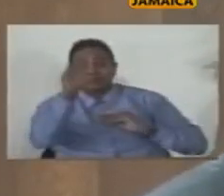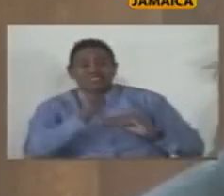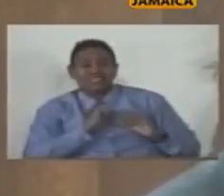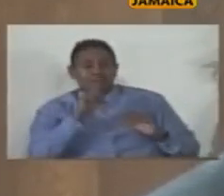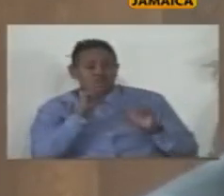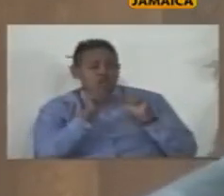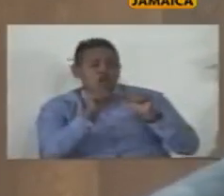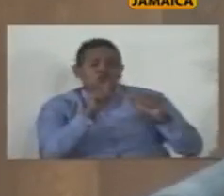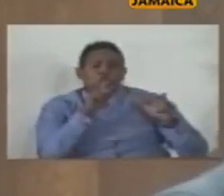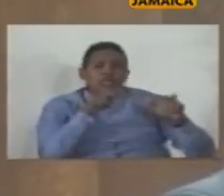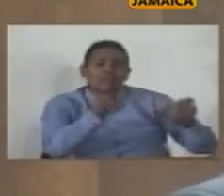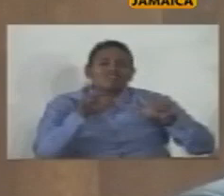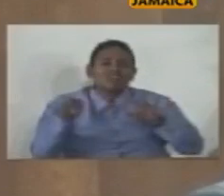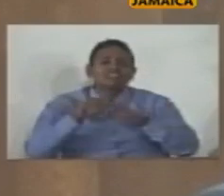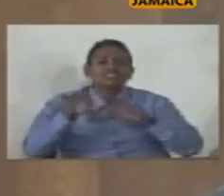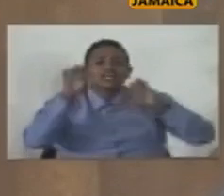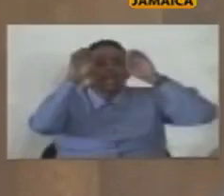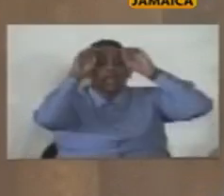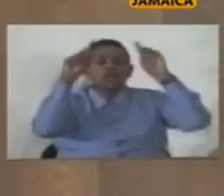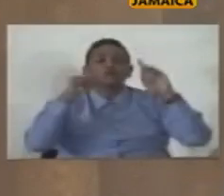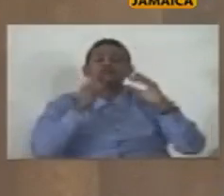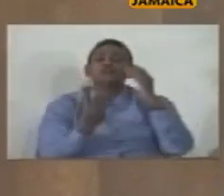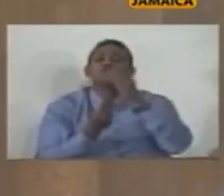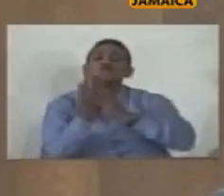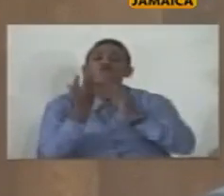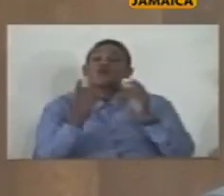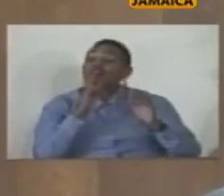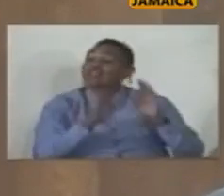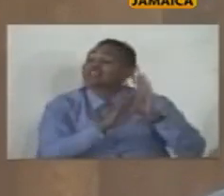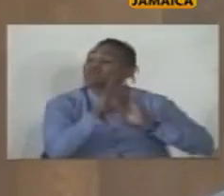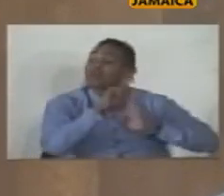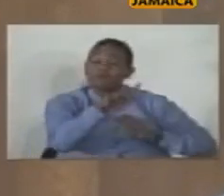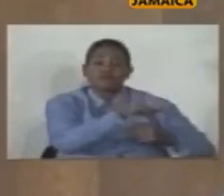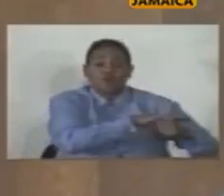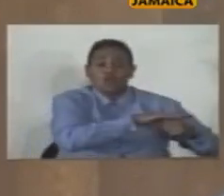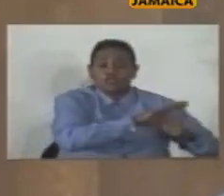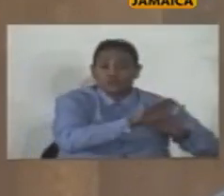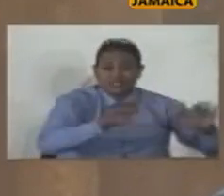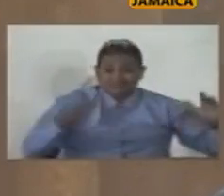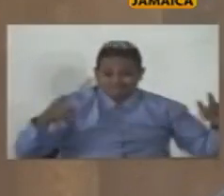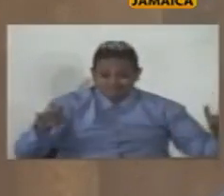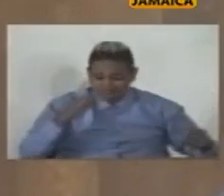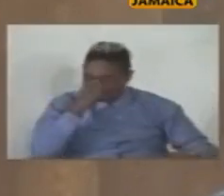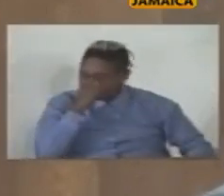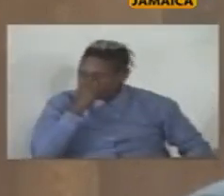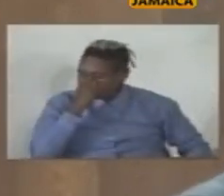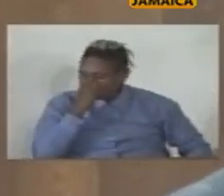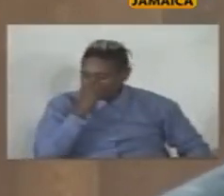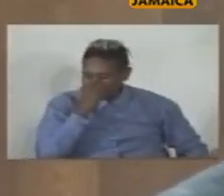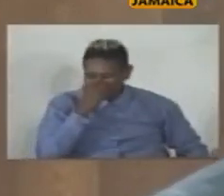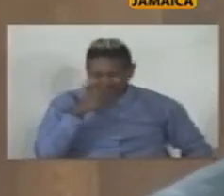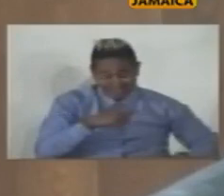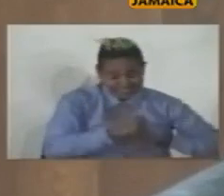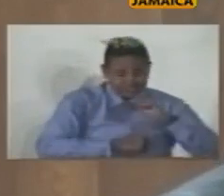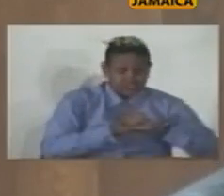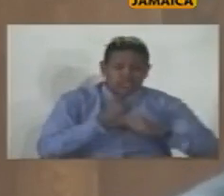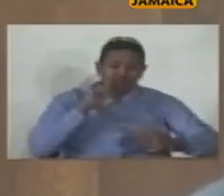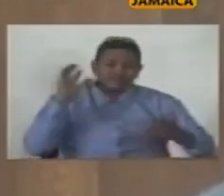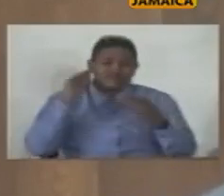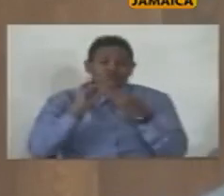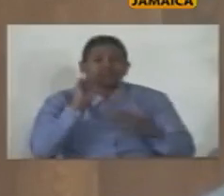invest in the educational growth and development of the constituency. This academic year, a total of $6